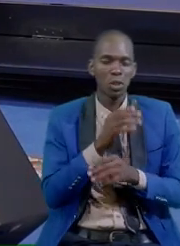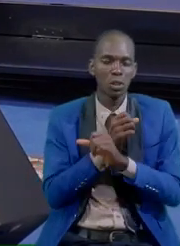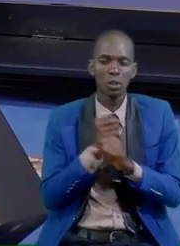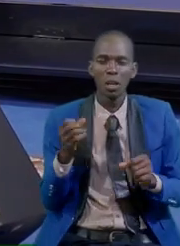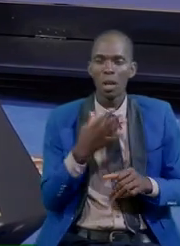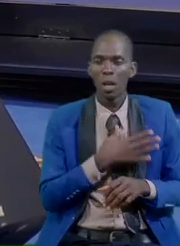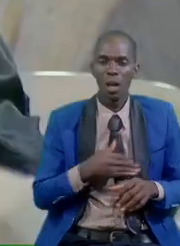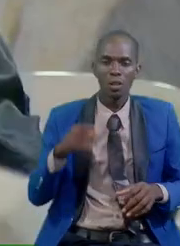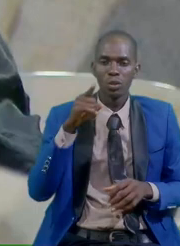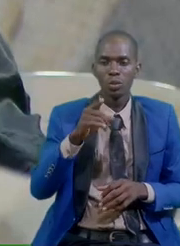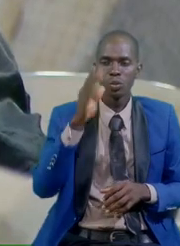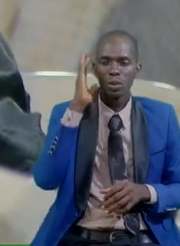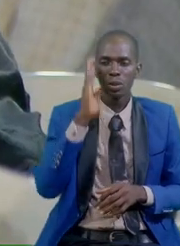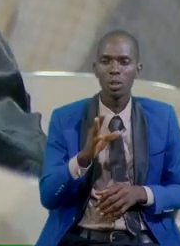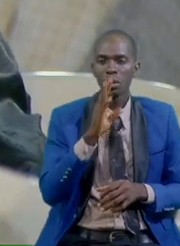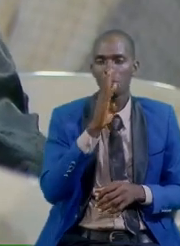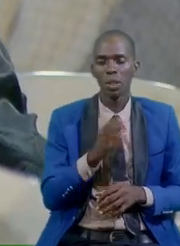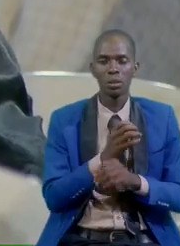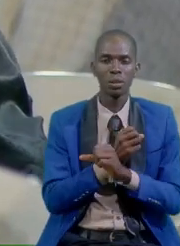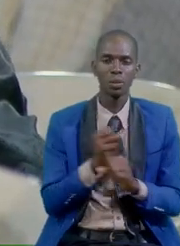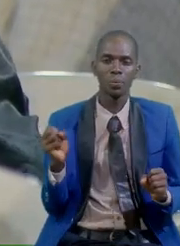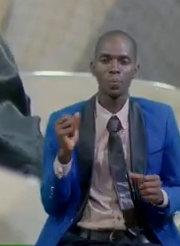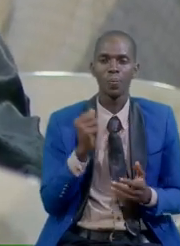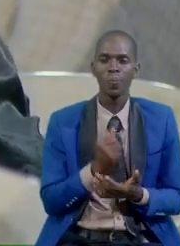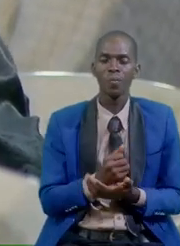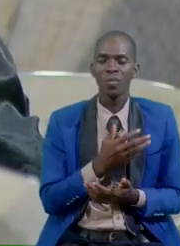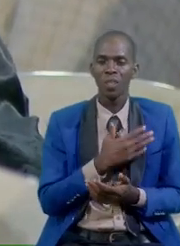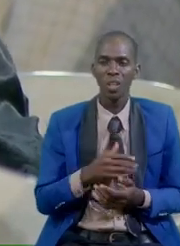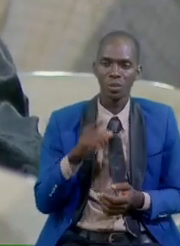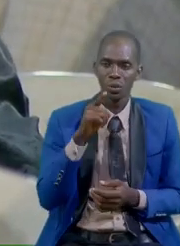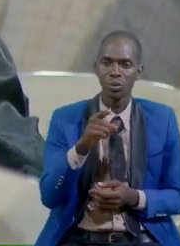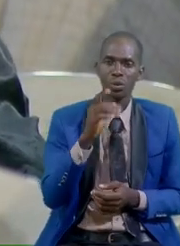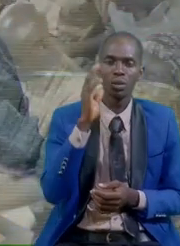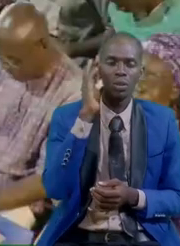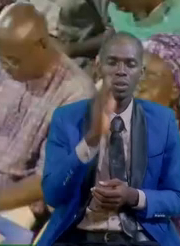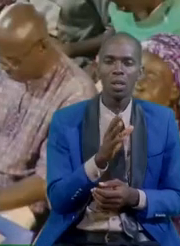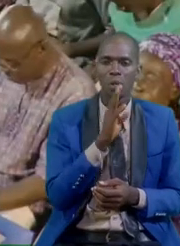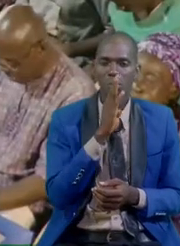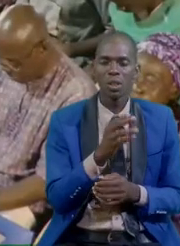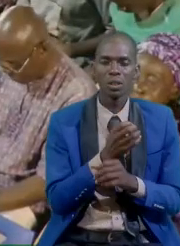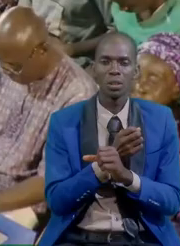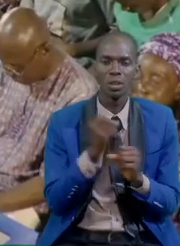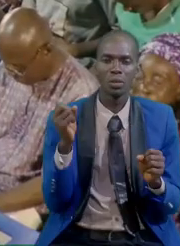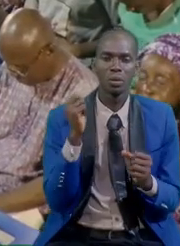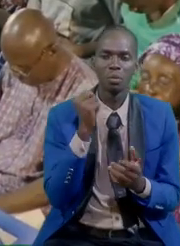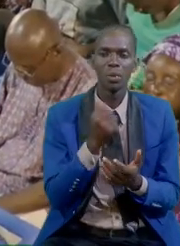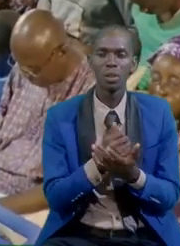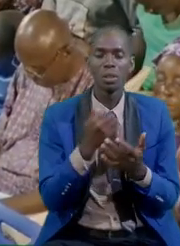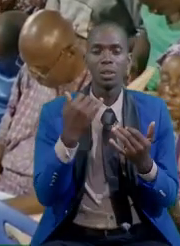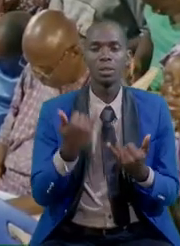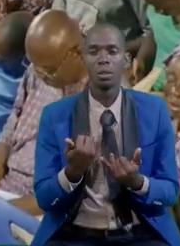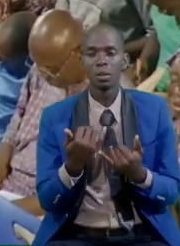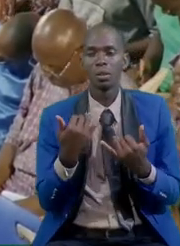thou shalt be saved. And thou shalt be saved. Now, they